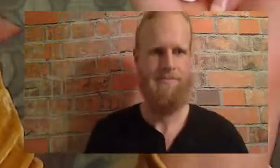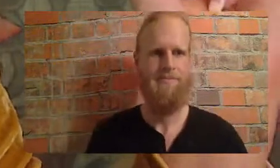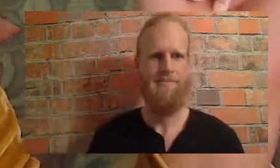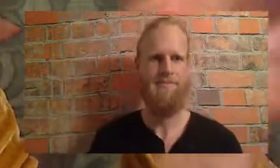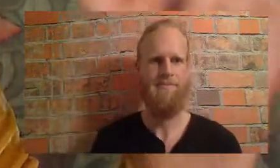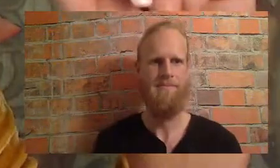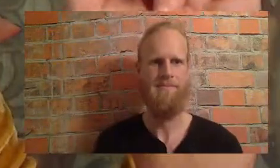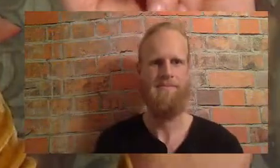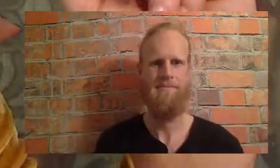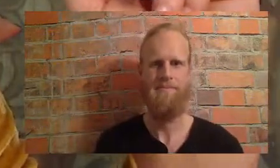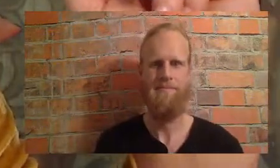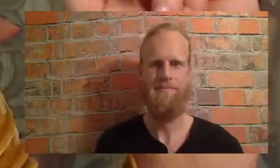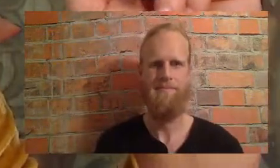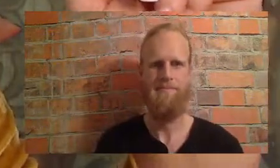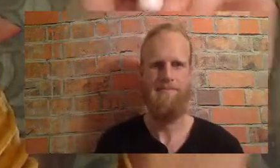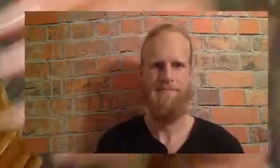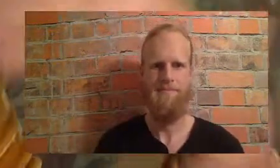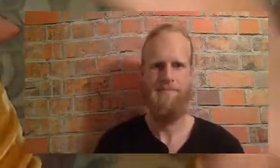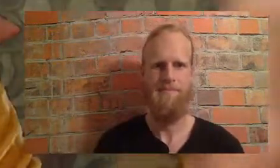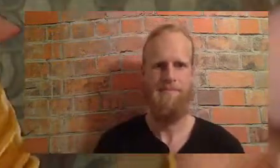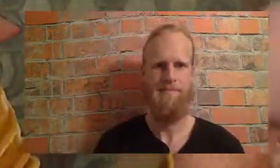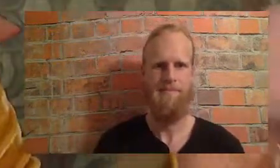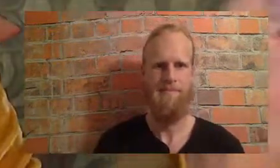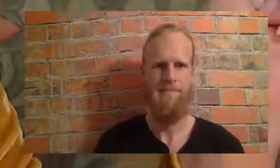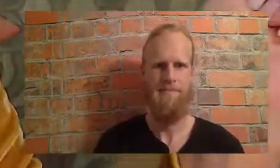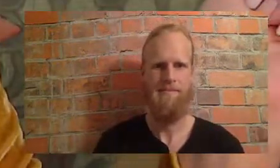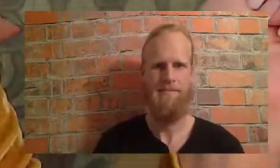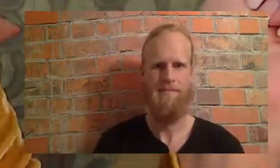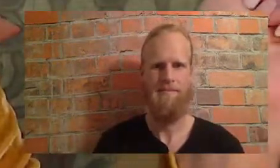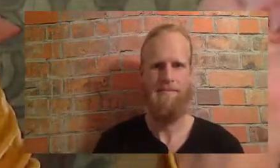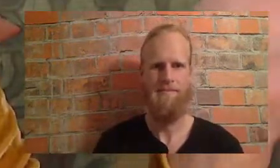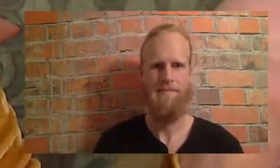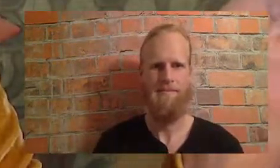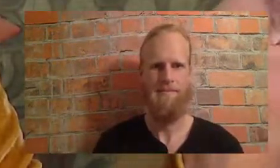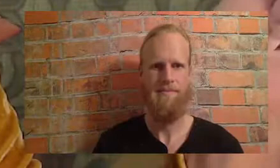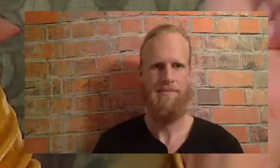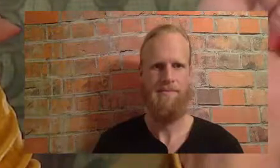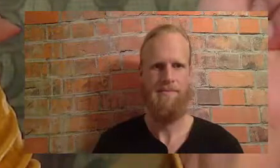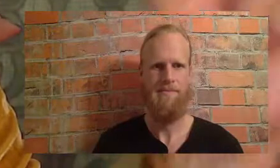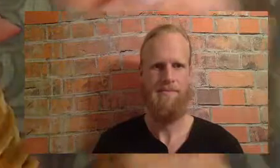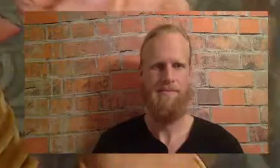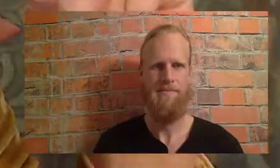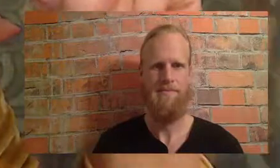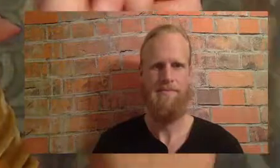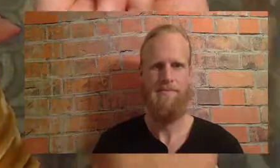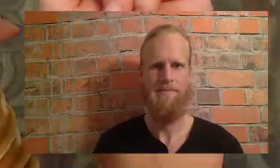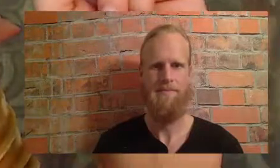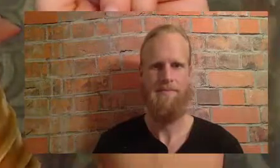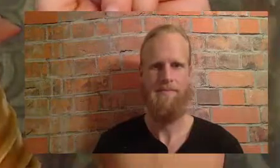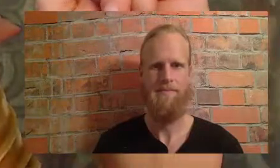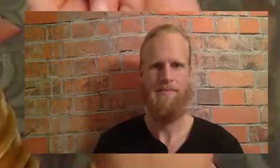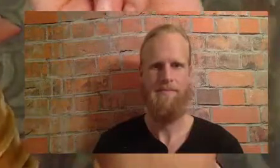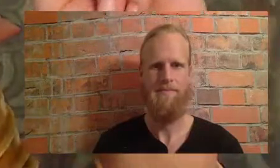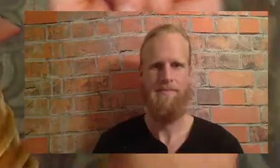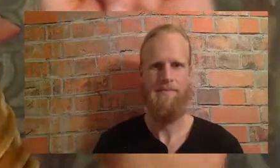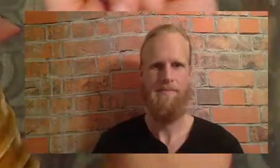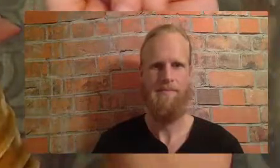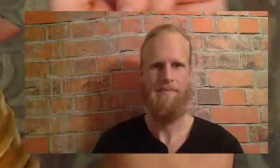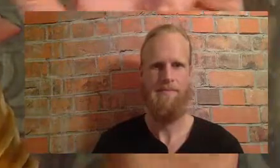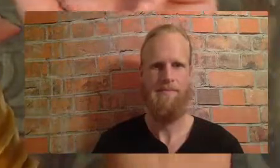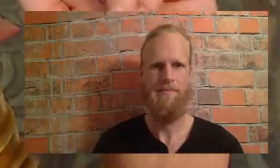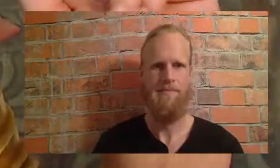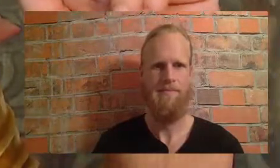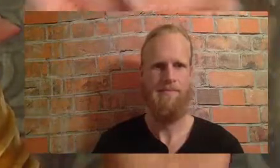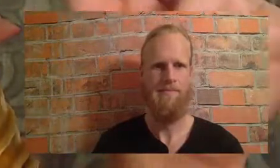I talked about it in the first video. There's also another study that was done a long time ago, the 100th monkey effect, which you may be familiar